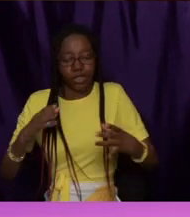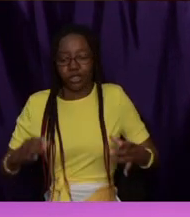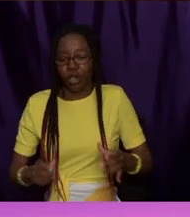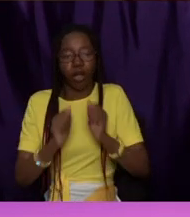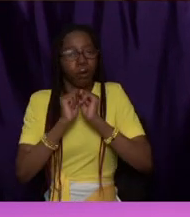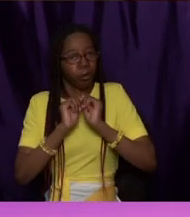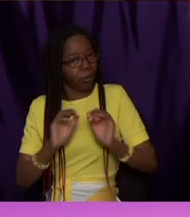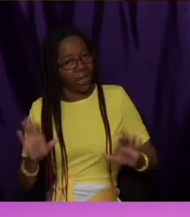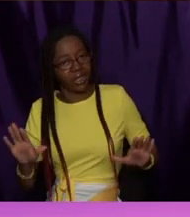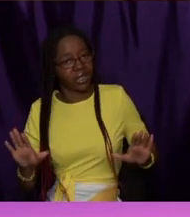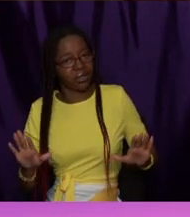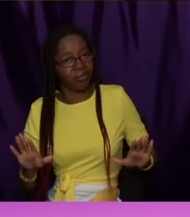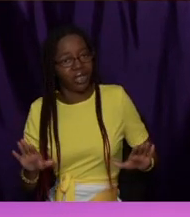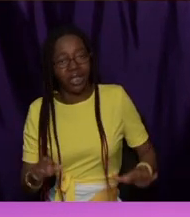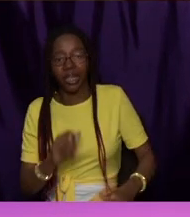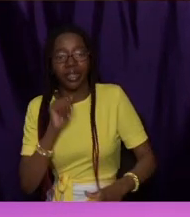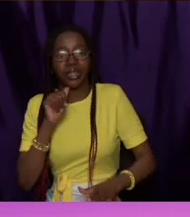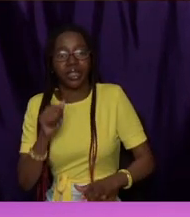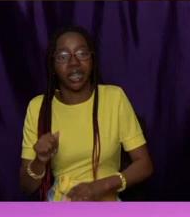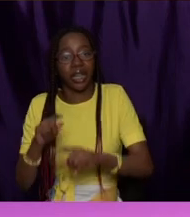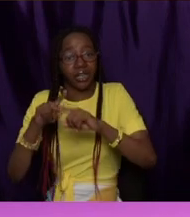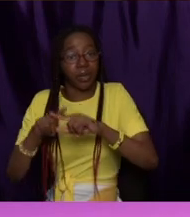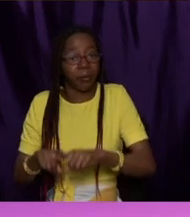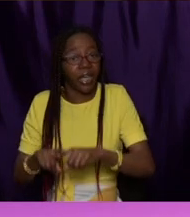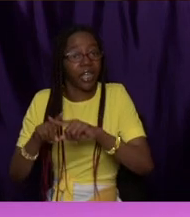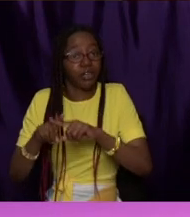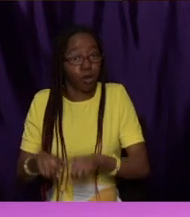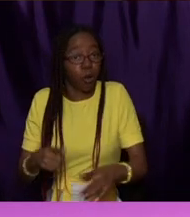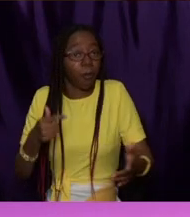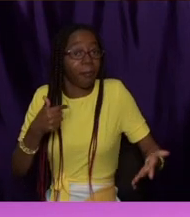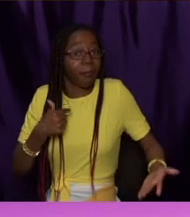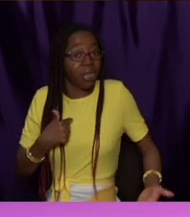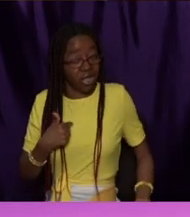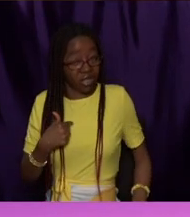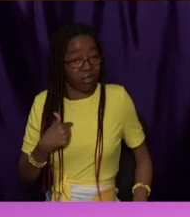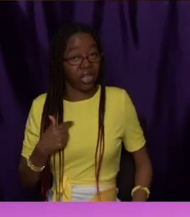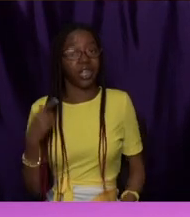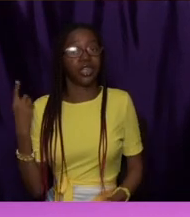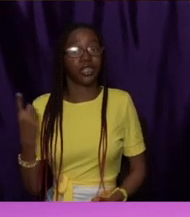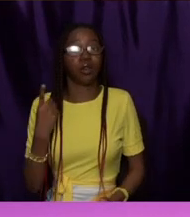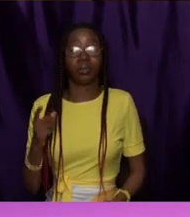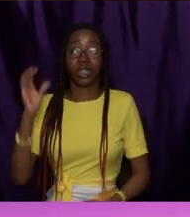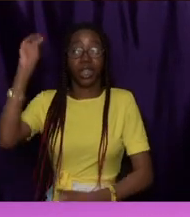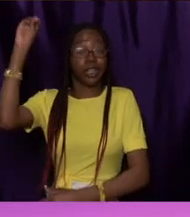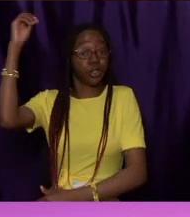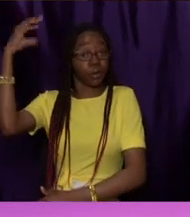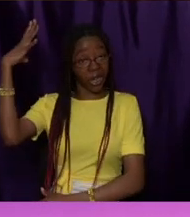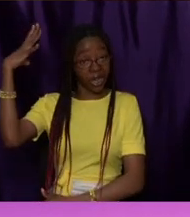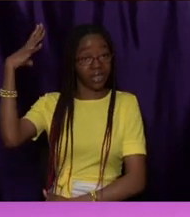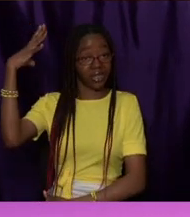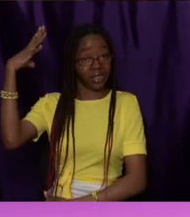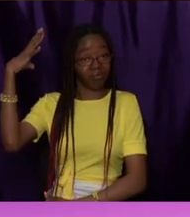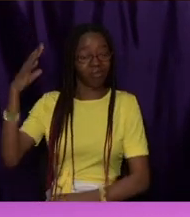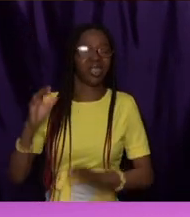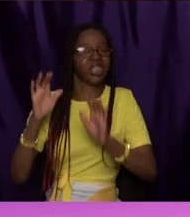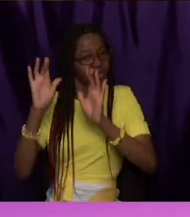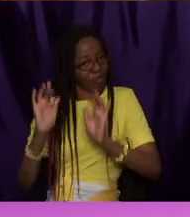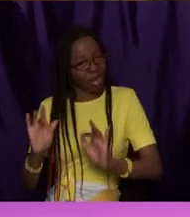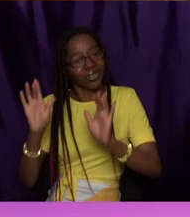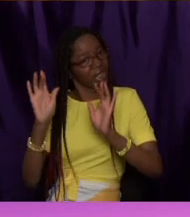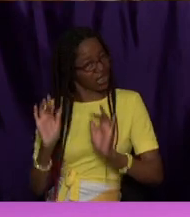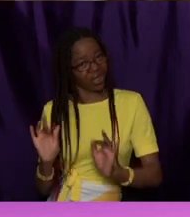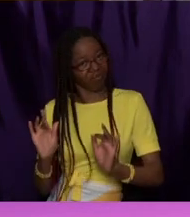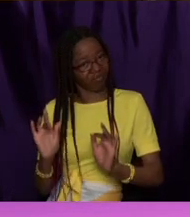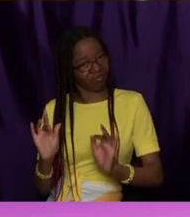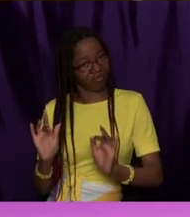glad that it doesn't depend on me. It's only His grace and His mercy.